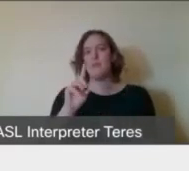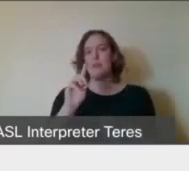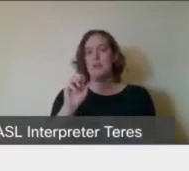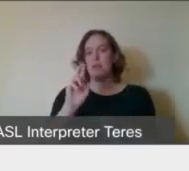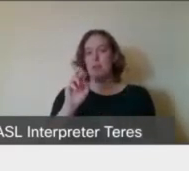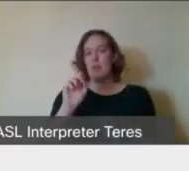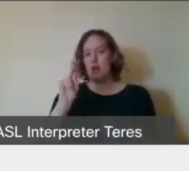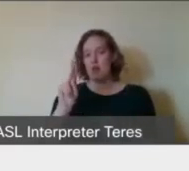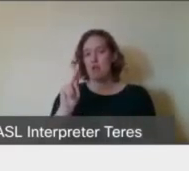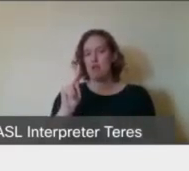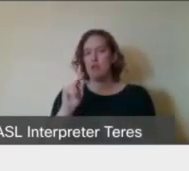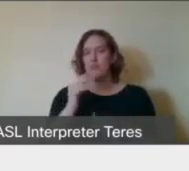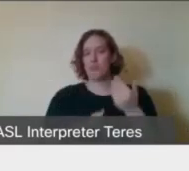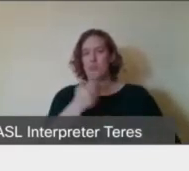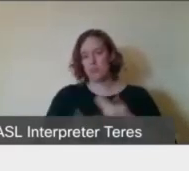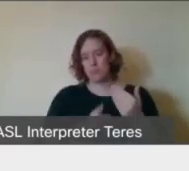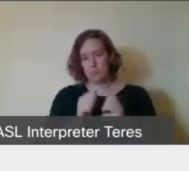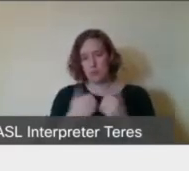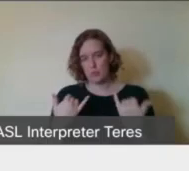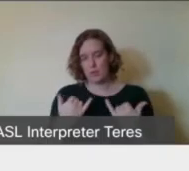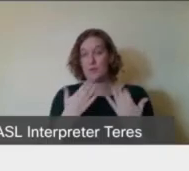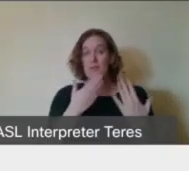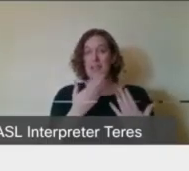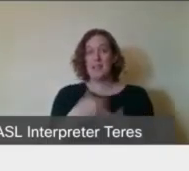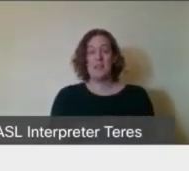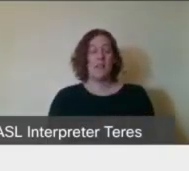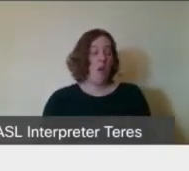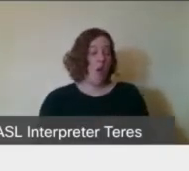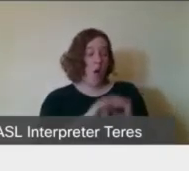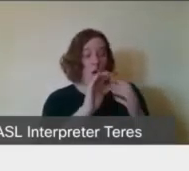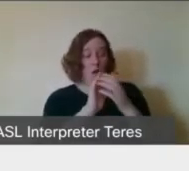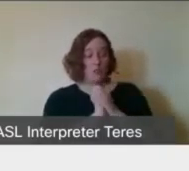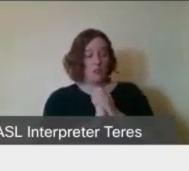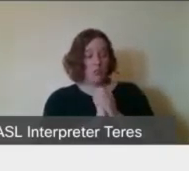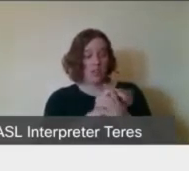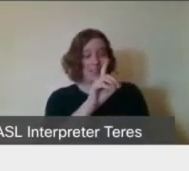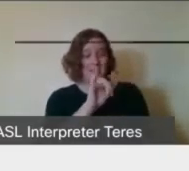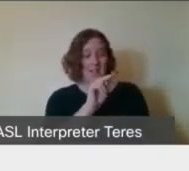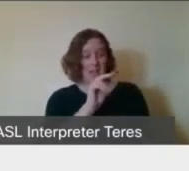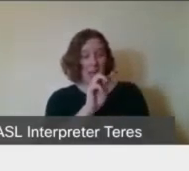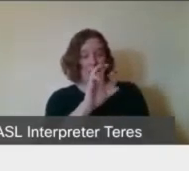show back on the road. So thanks, everybody. Awesome. Congratulations to Dynamic Seal.